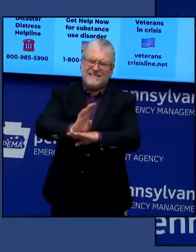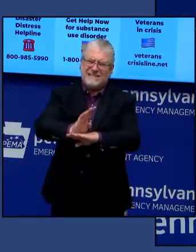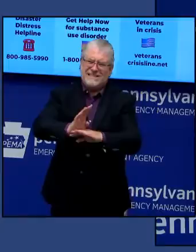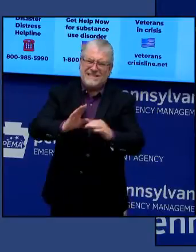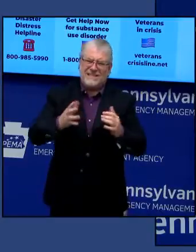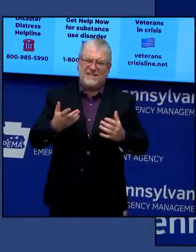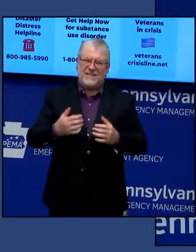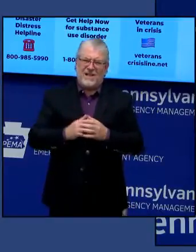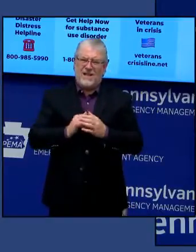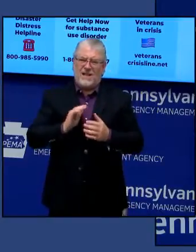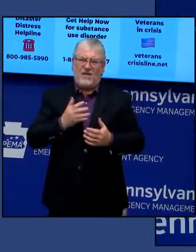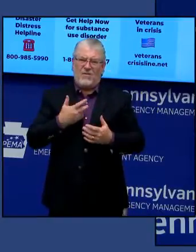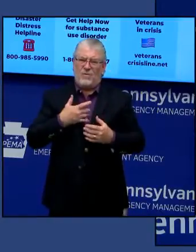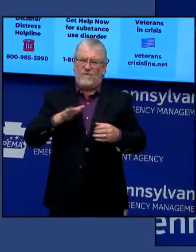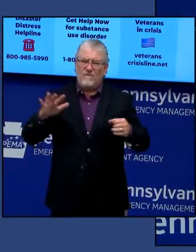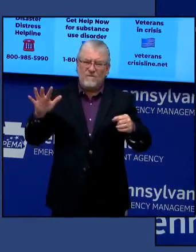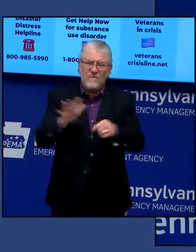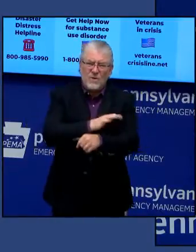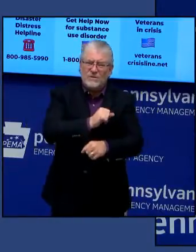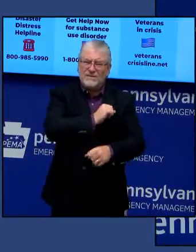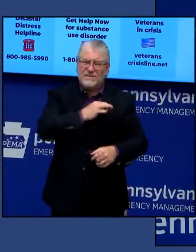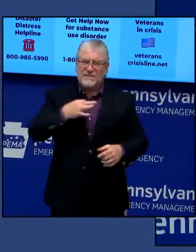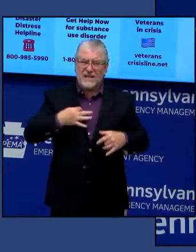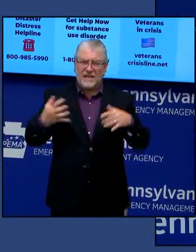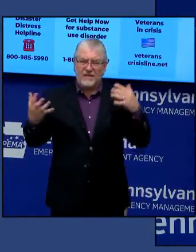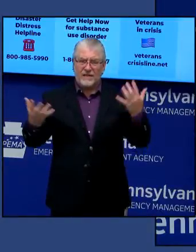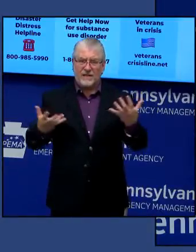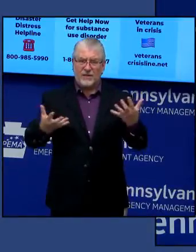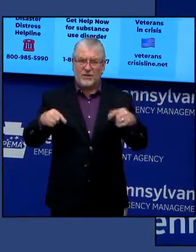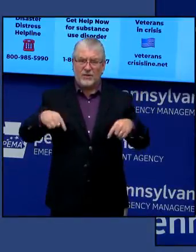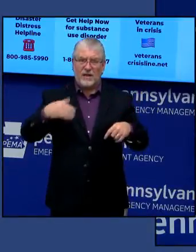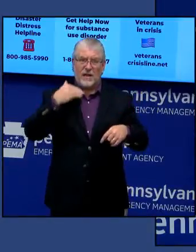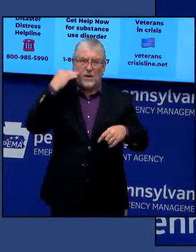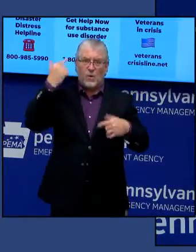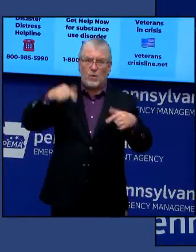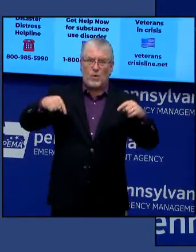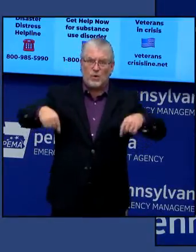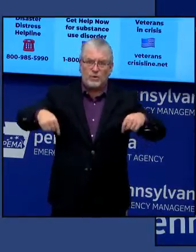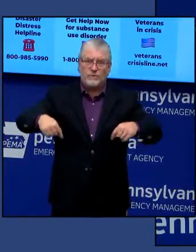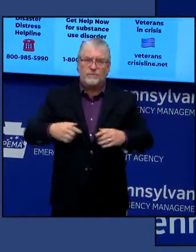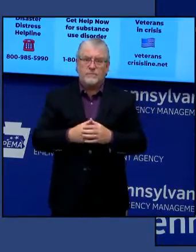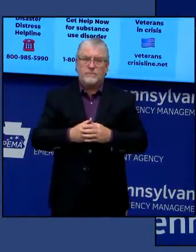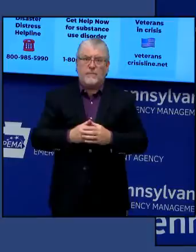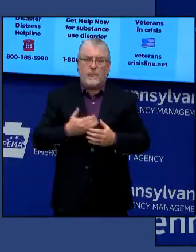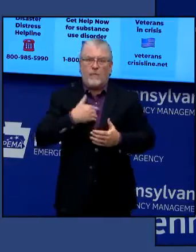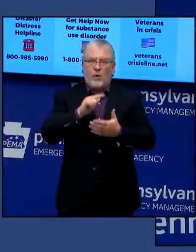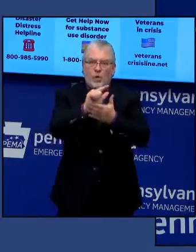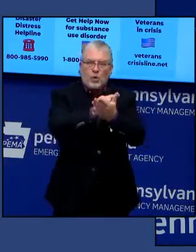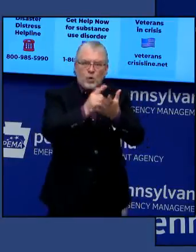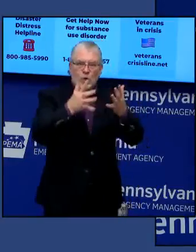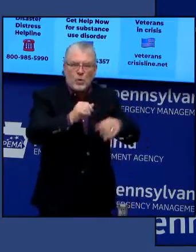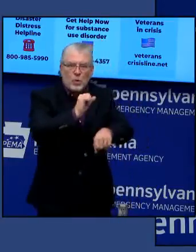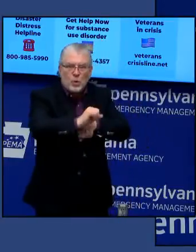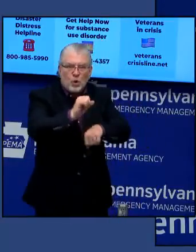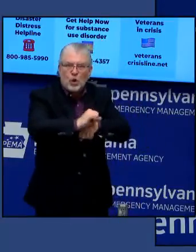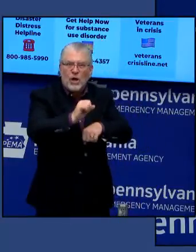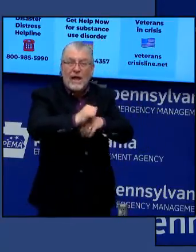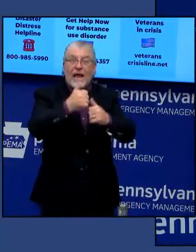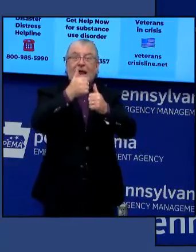staffing at our incident command by attorneys to work through many different legal issues. And so at the present time, we're really not able to do